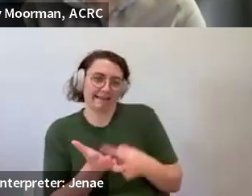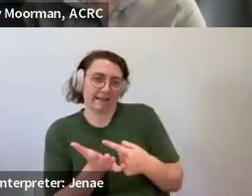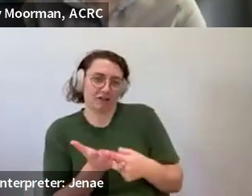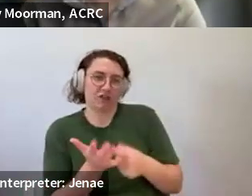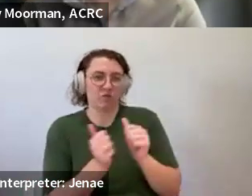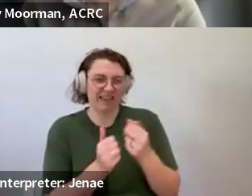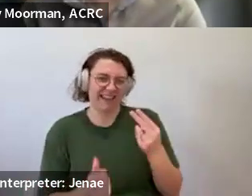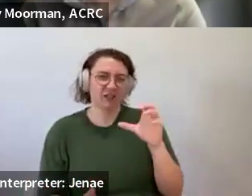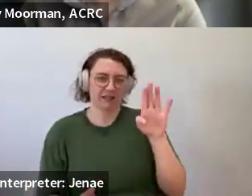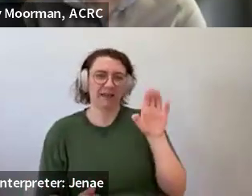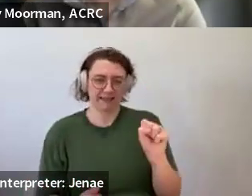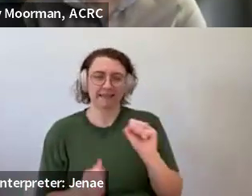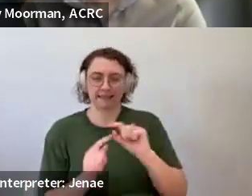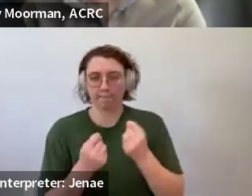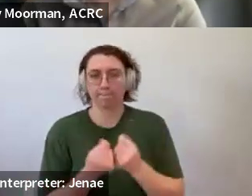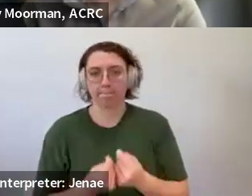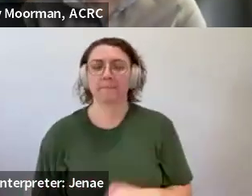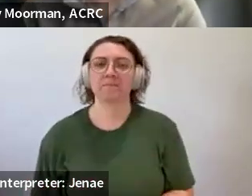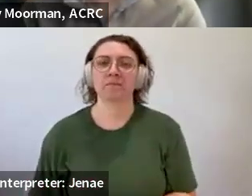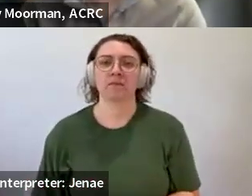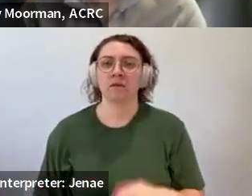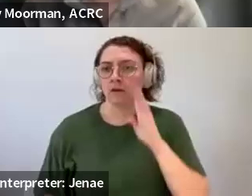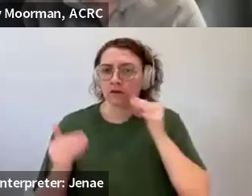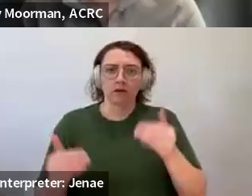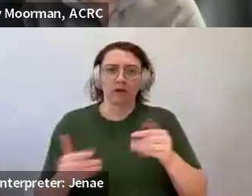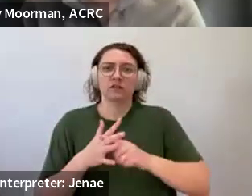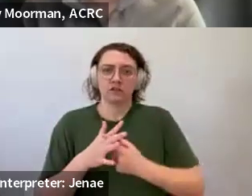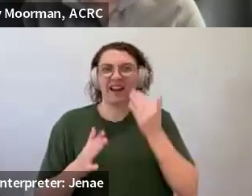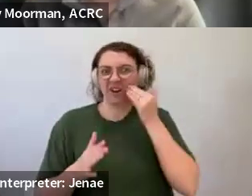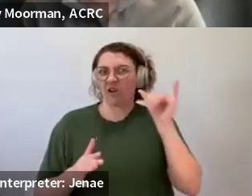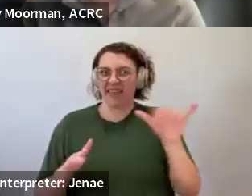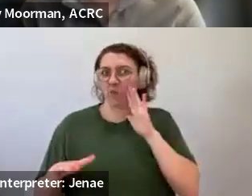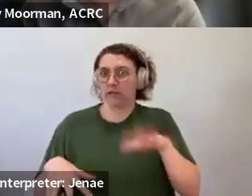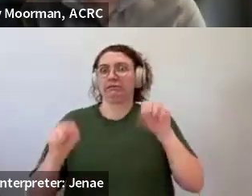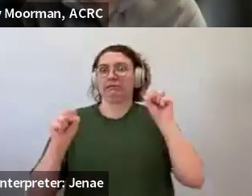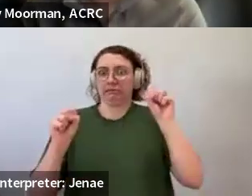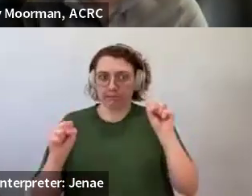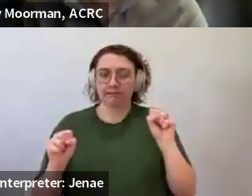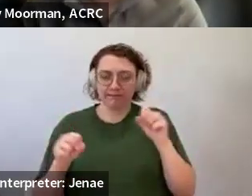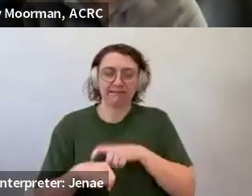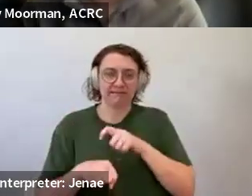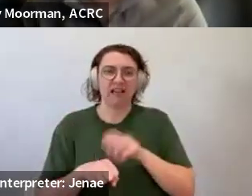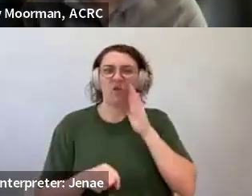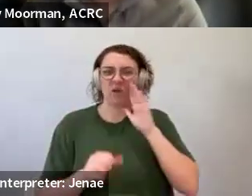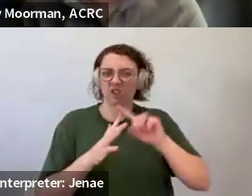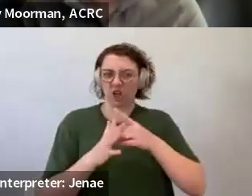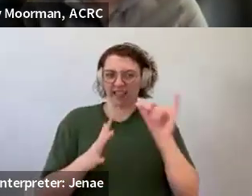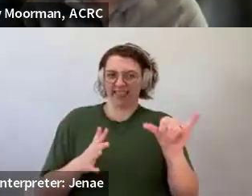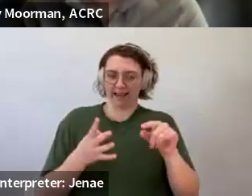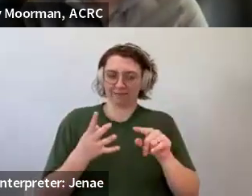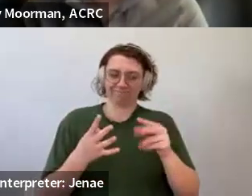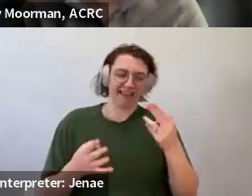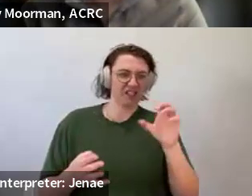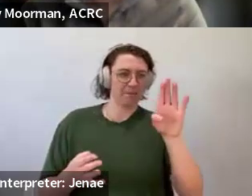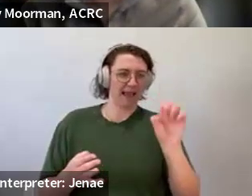our HCBS team. So we'll go ahead and get started. I know we're going to start that at 11:30 to give you guys enough time to